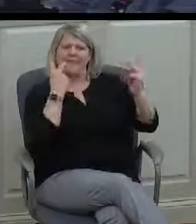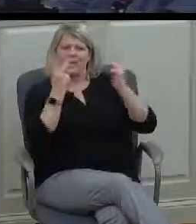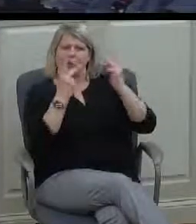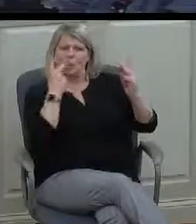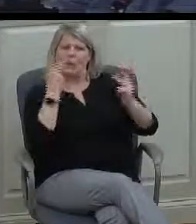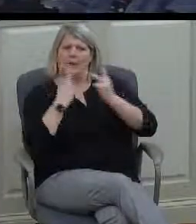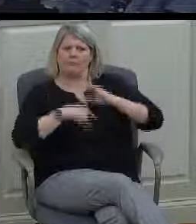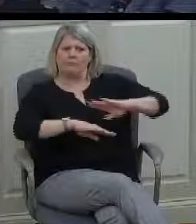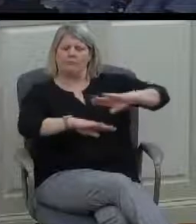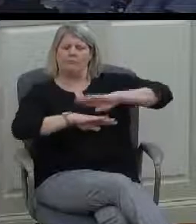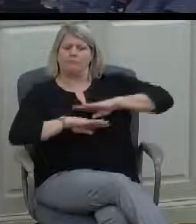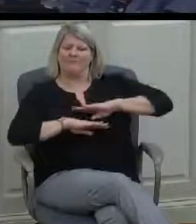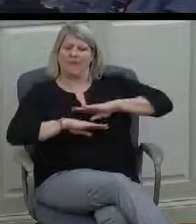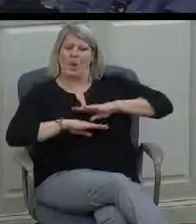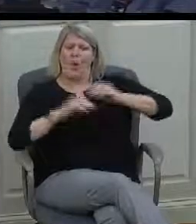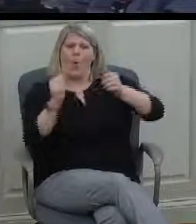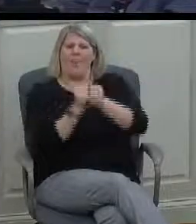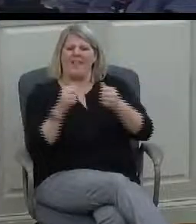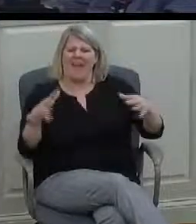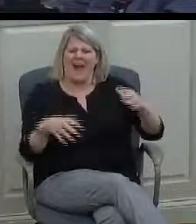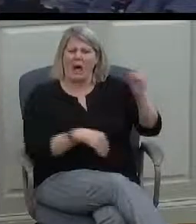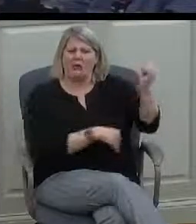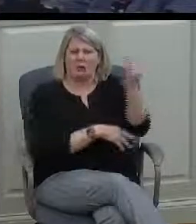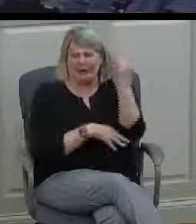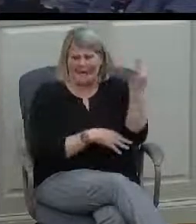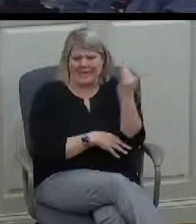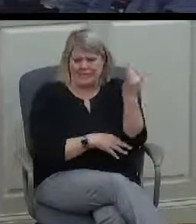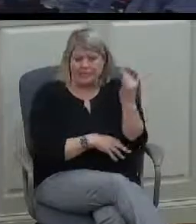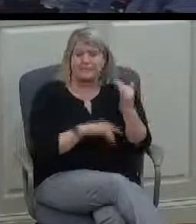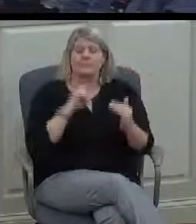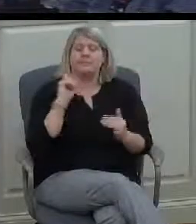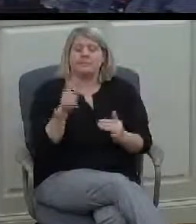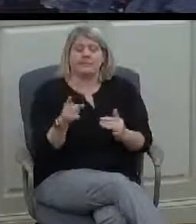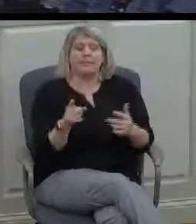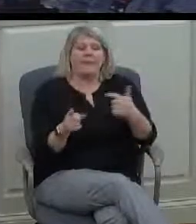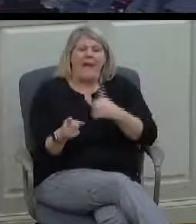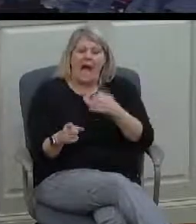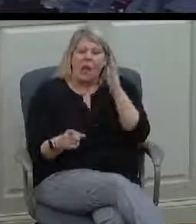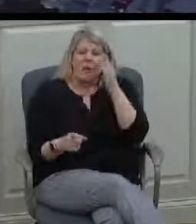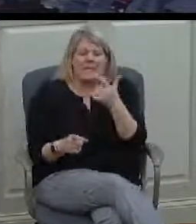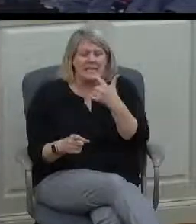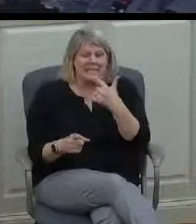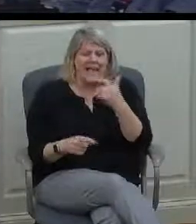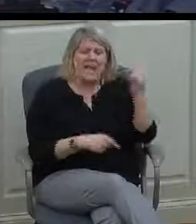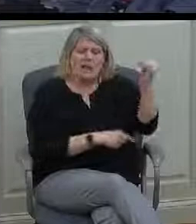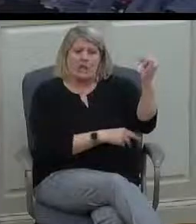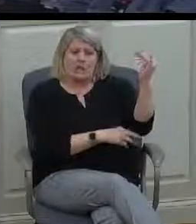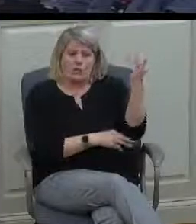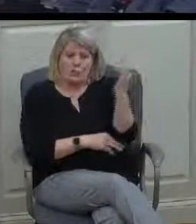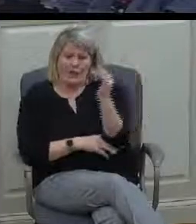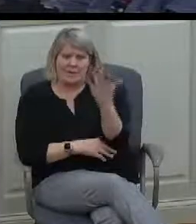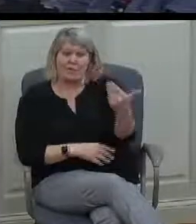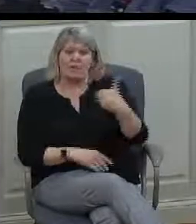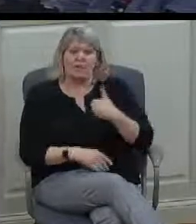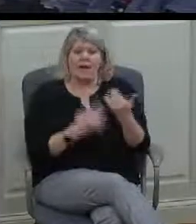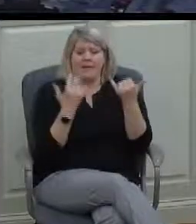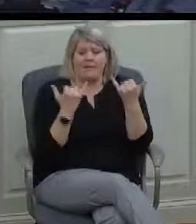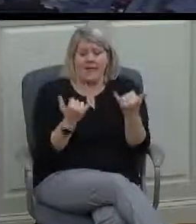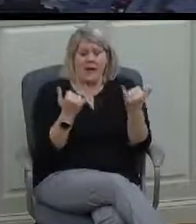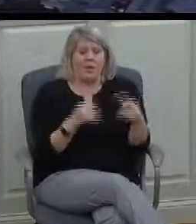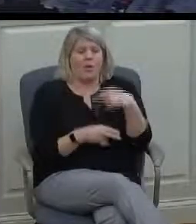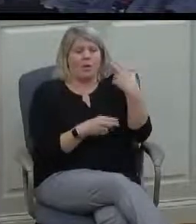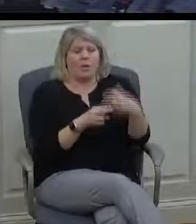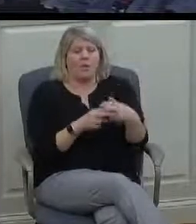all these new trees? Yeah, so I will say that, you know, the trees that are downtown right now are